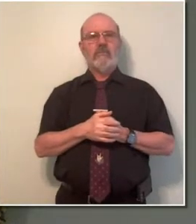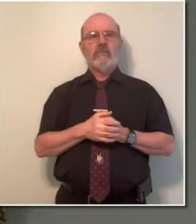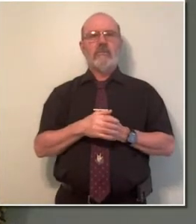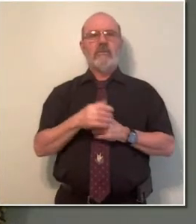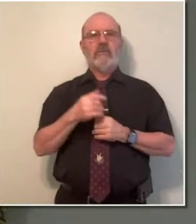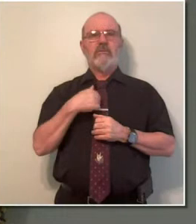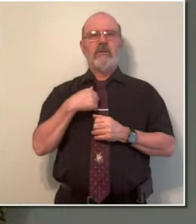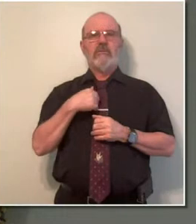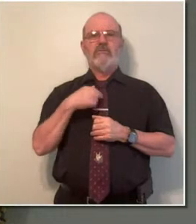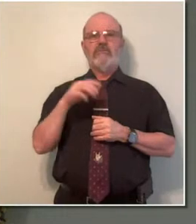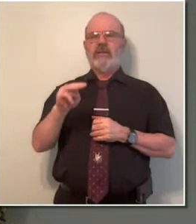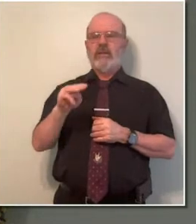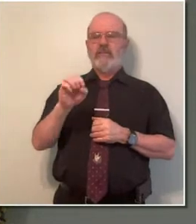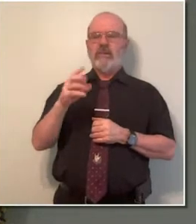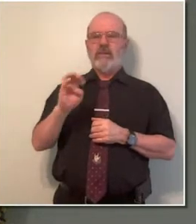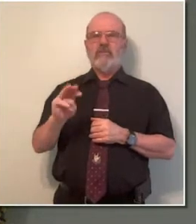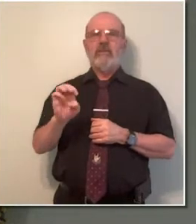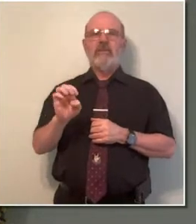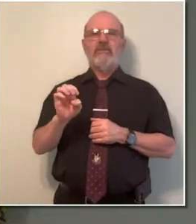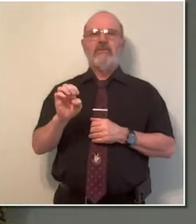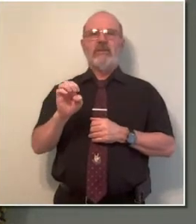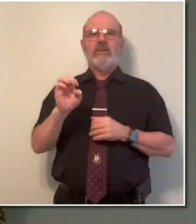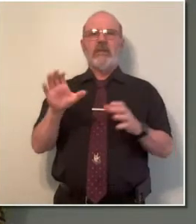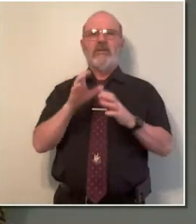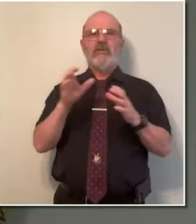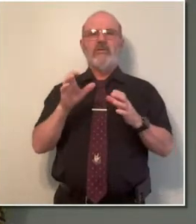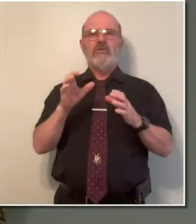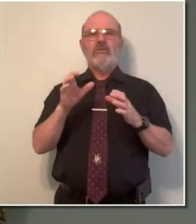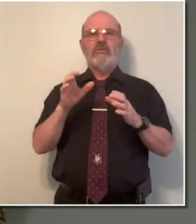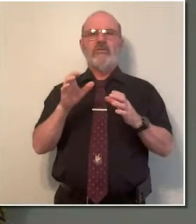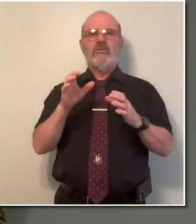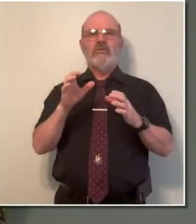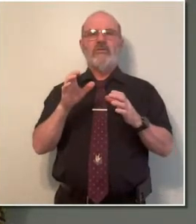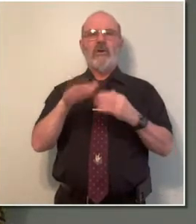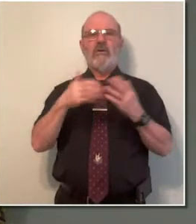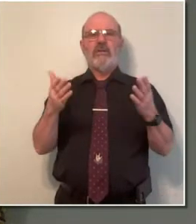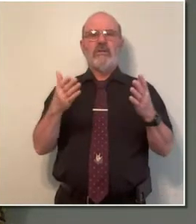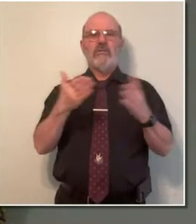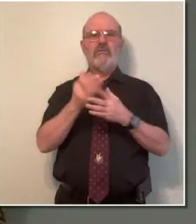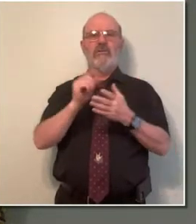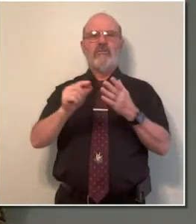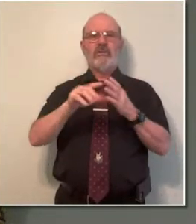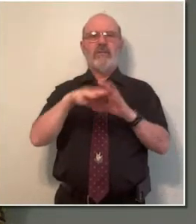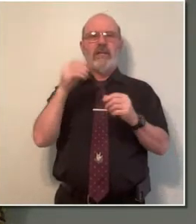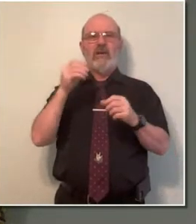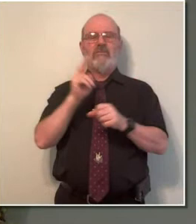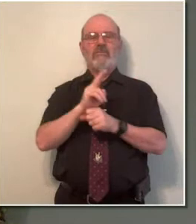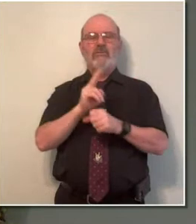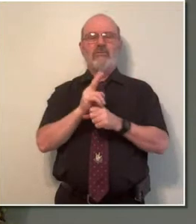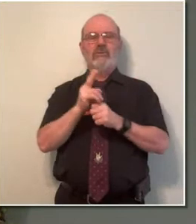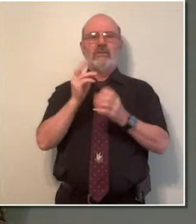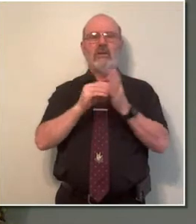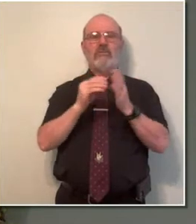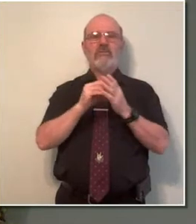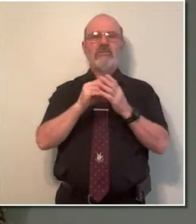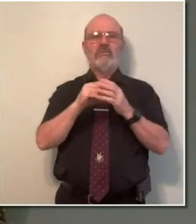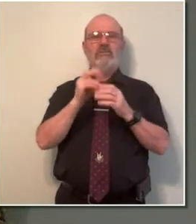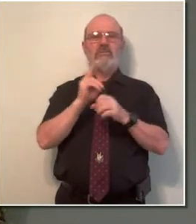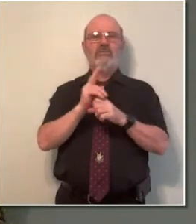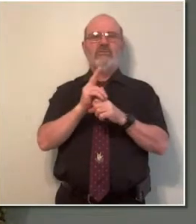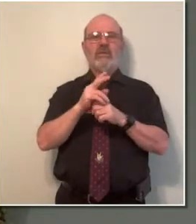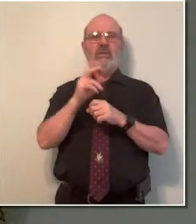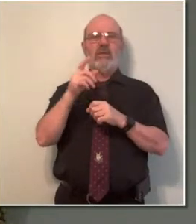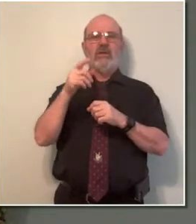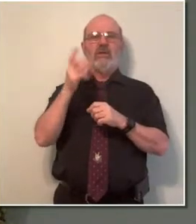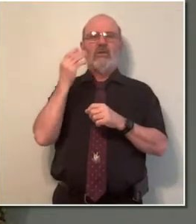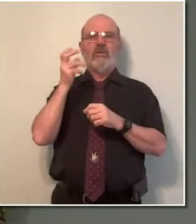it said, I can do all things through a verse taken out of context, because that verse is often taken out of context. I once heard, and